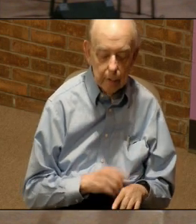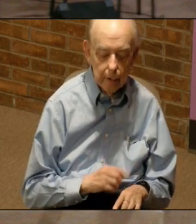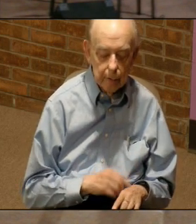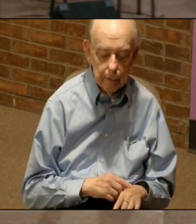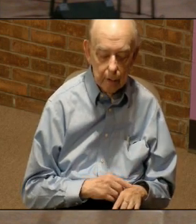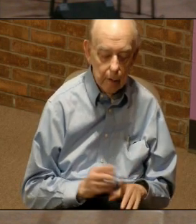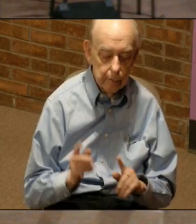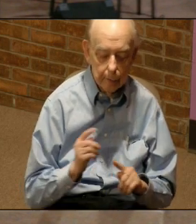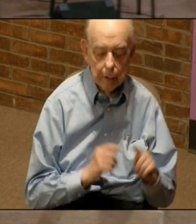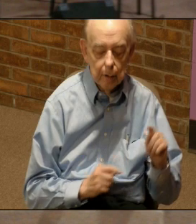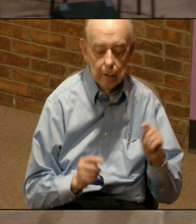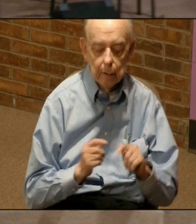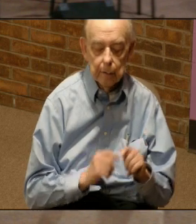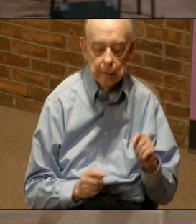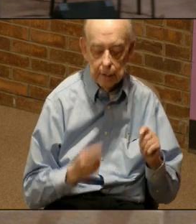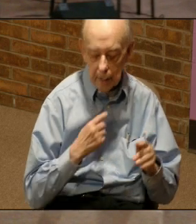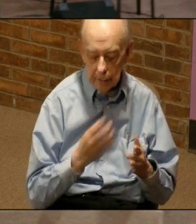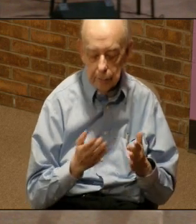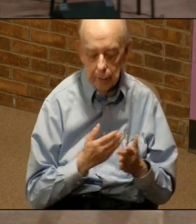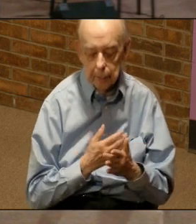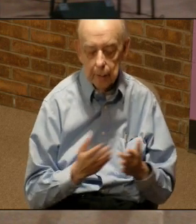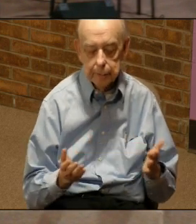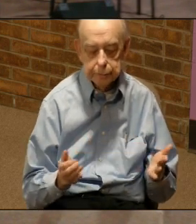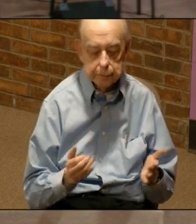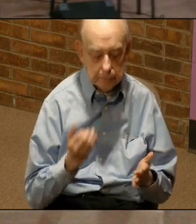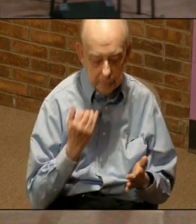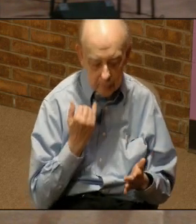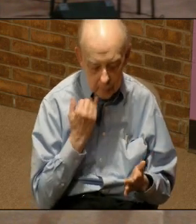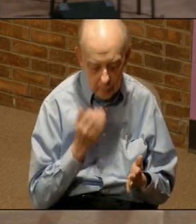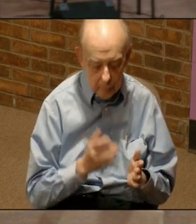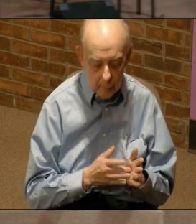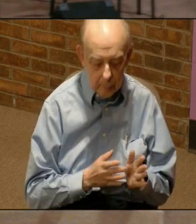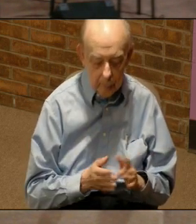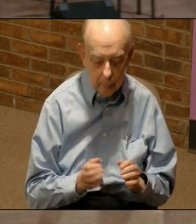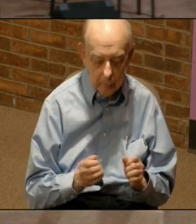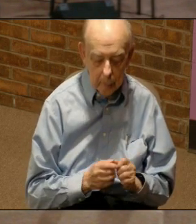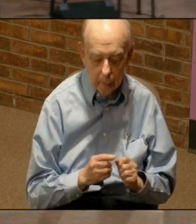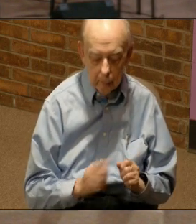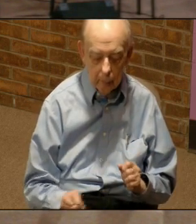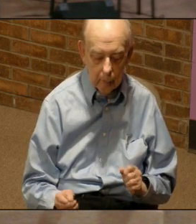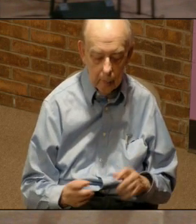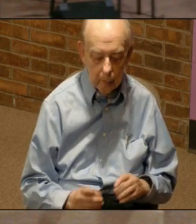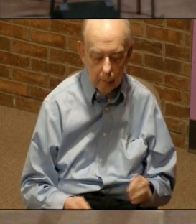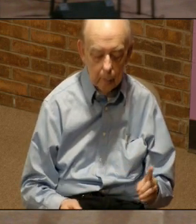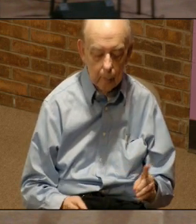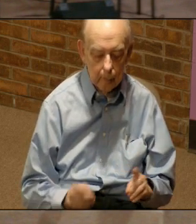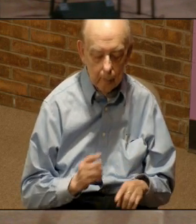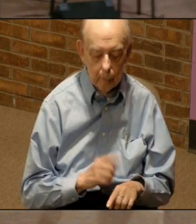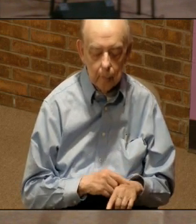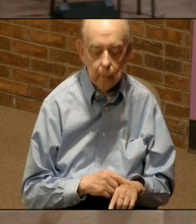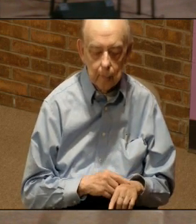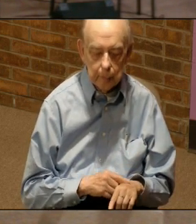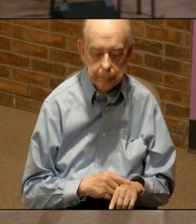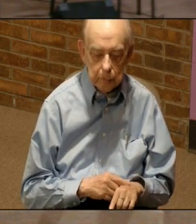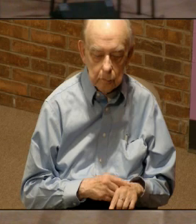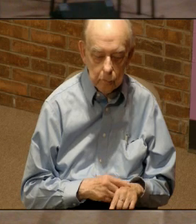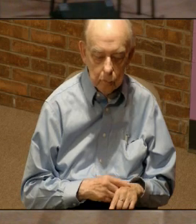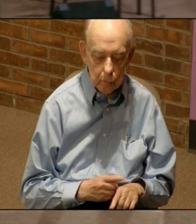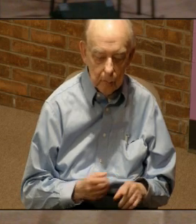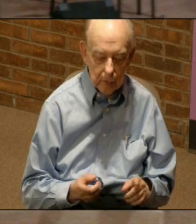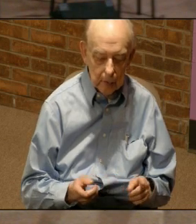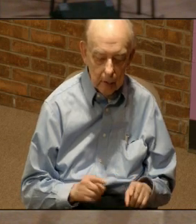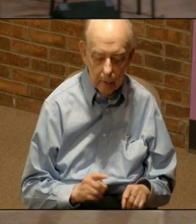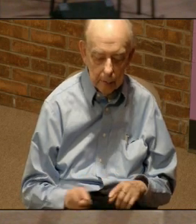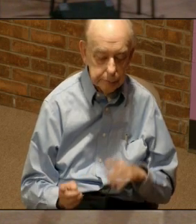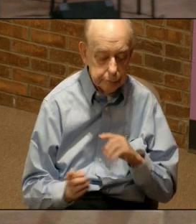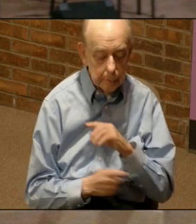of tribulation. And let me say this to you. If Jesus was with them during that period of time, ladies and gentlemen, when they